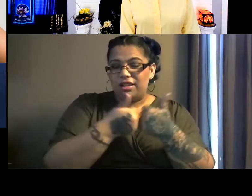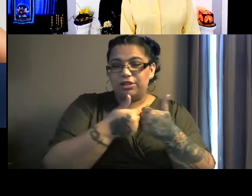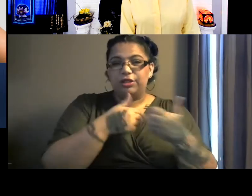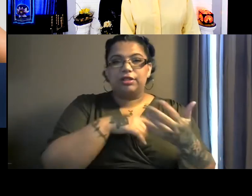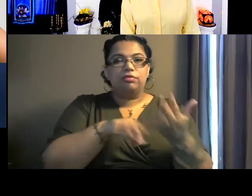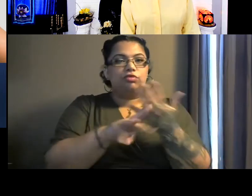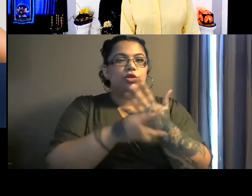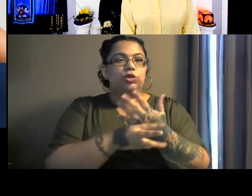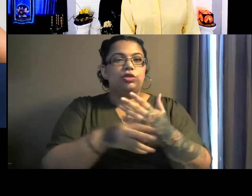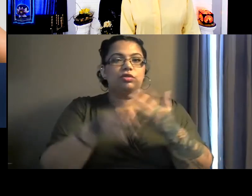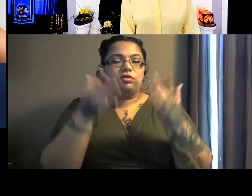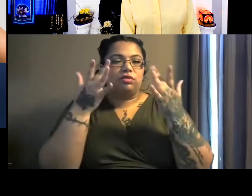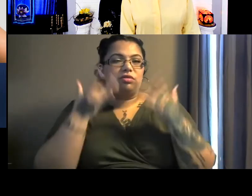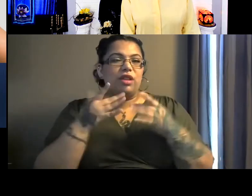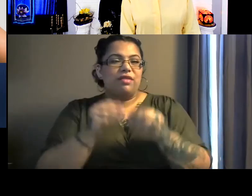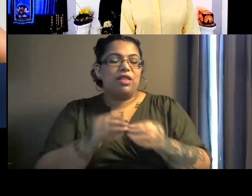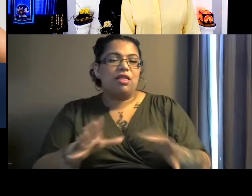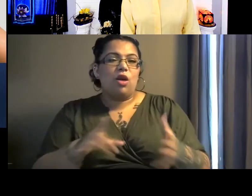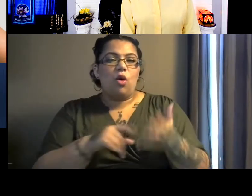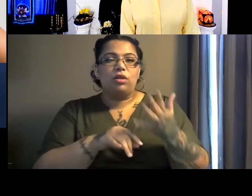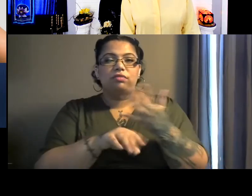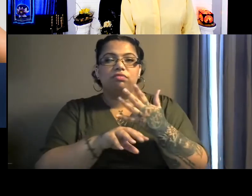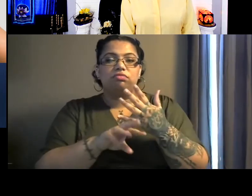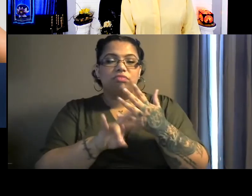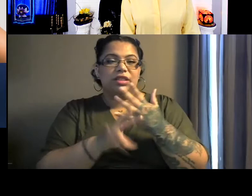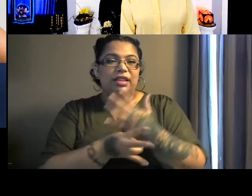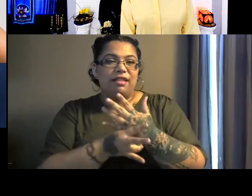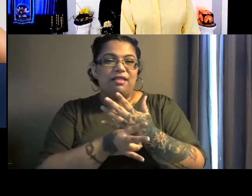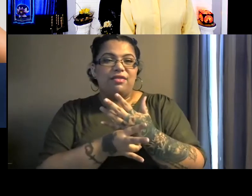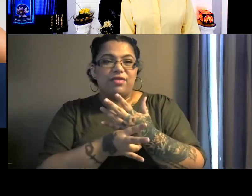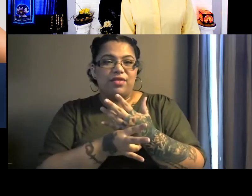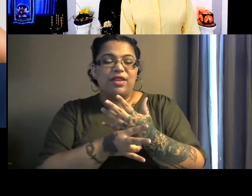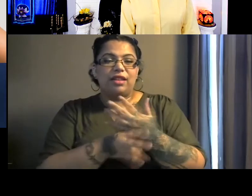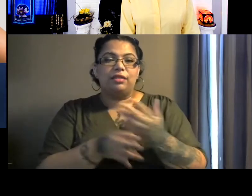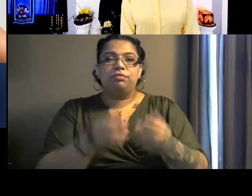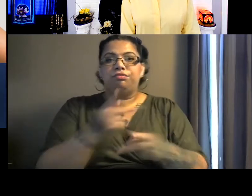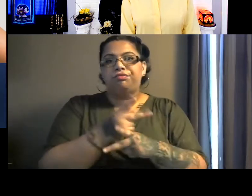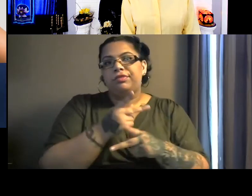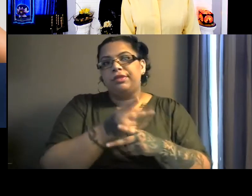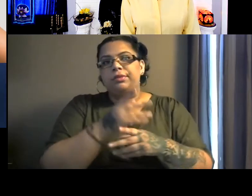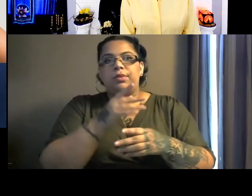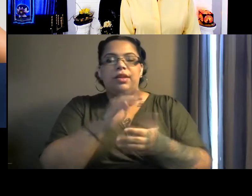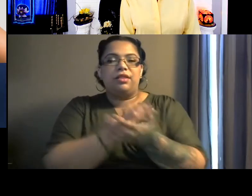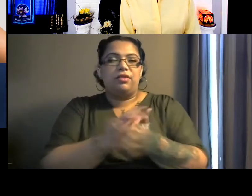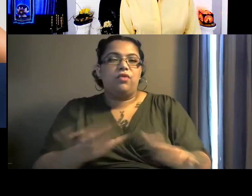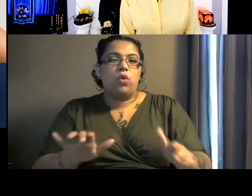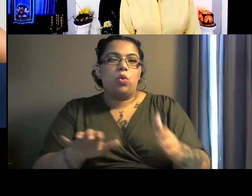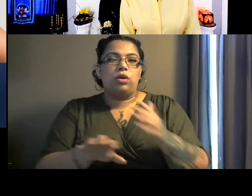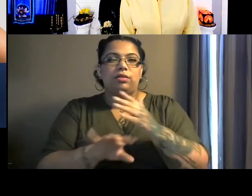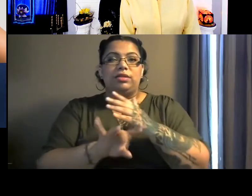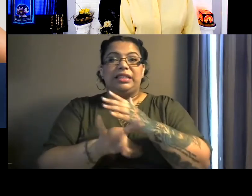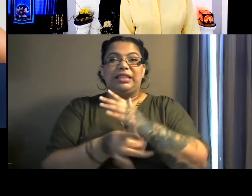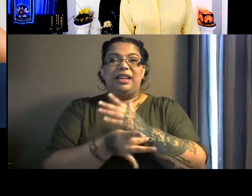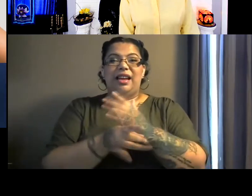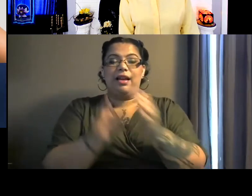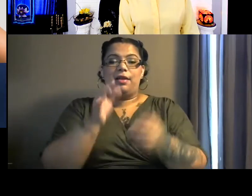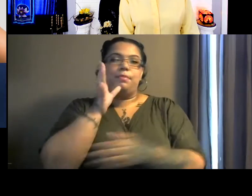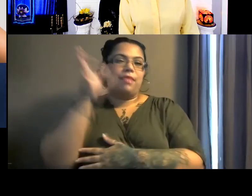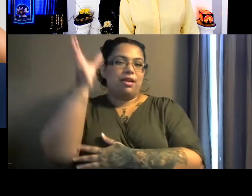grief and loss, dealing with a divorce, and parenting support.